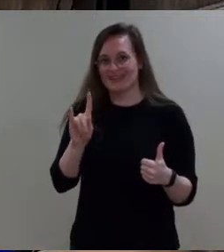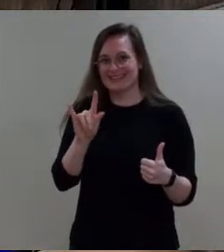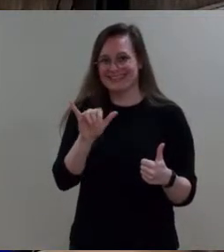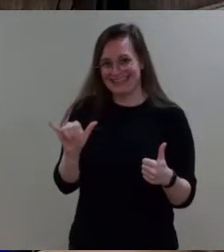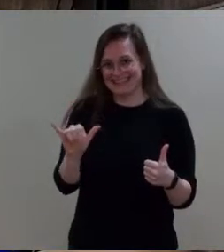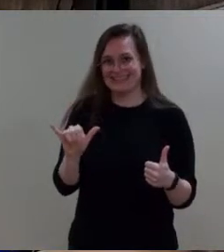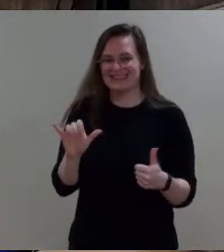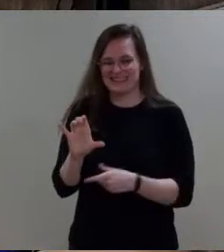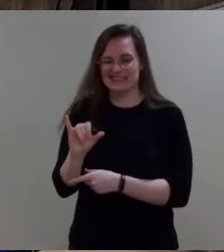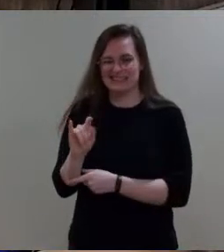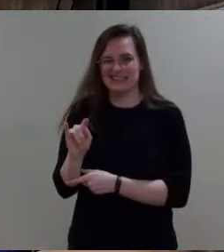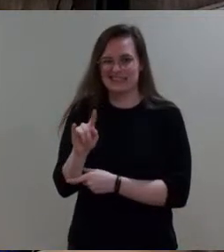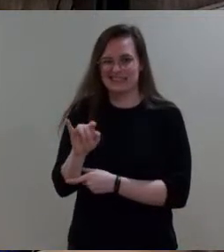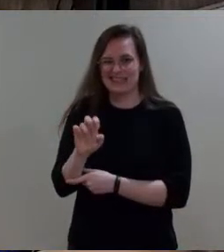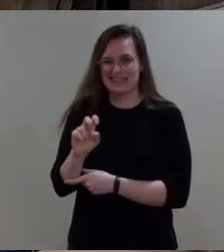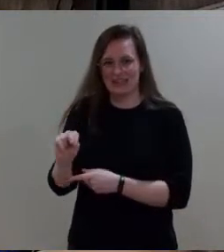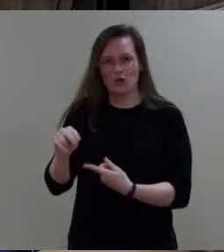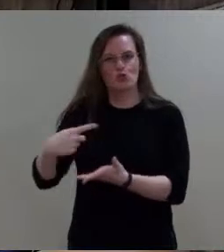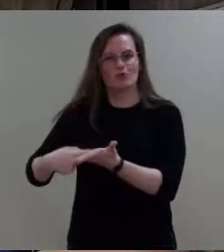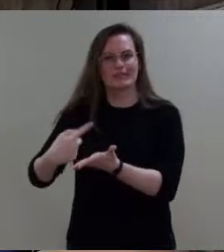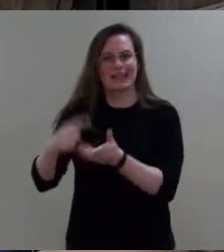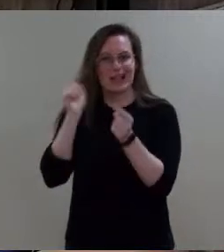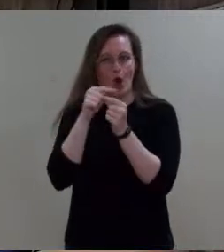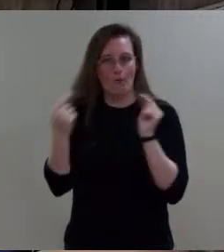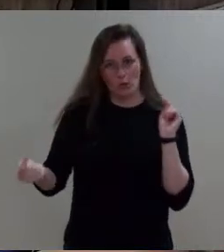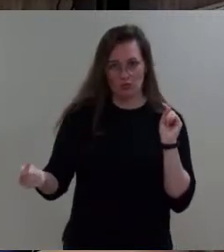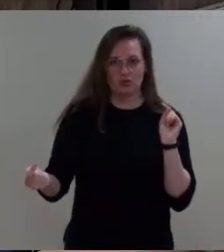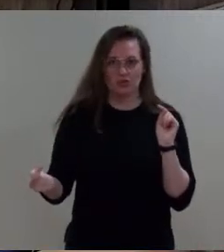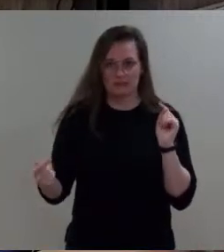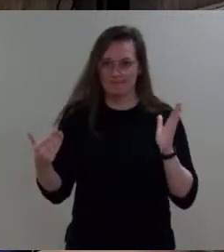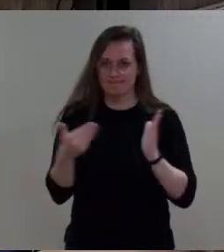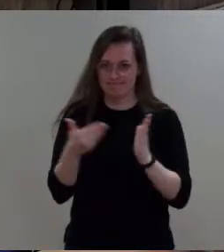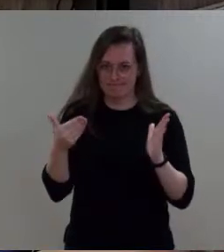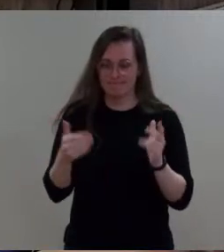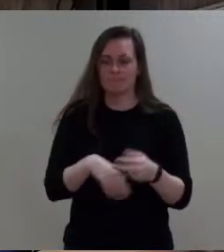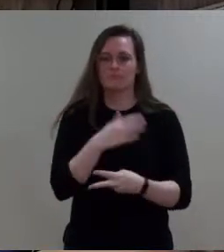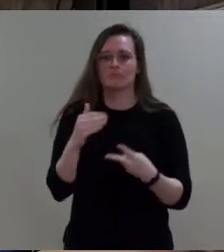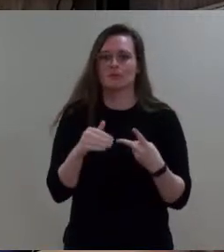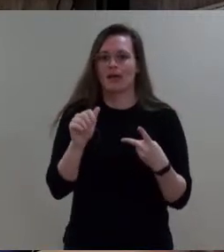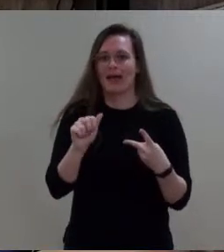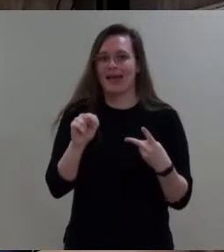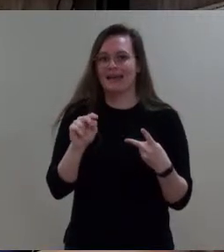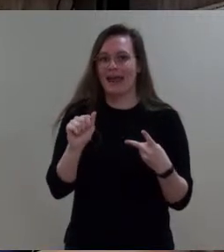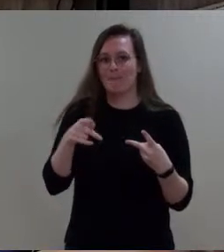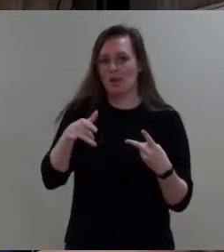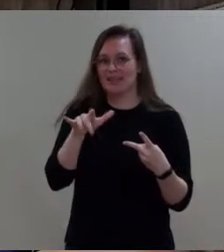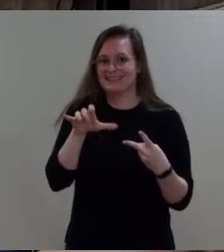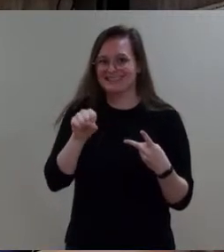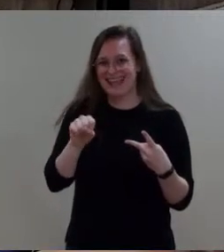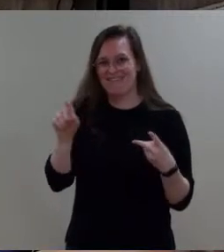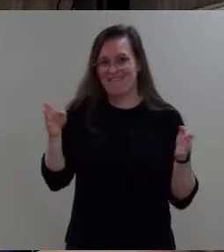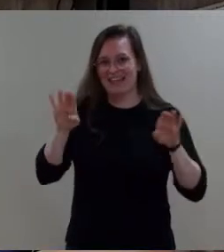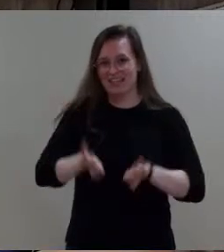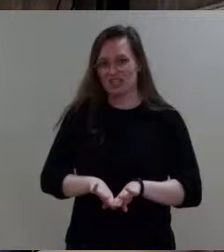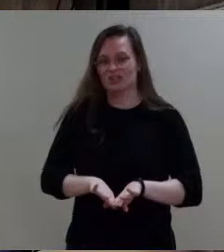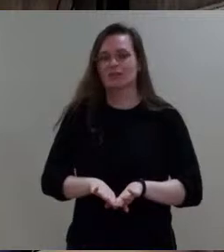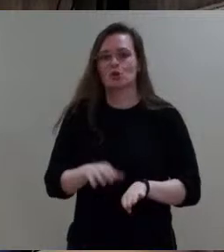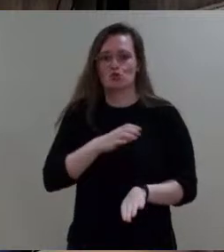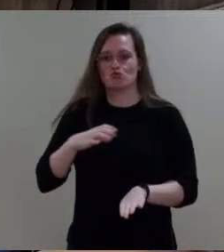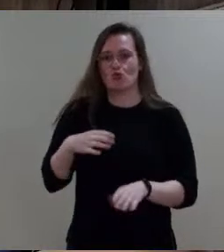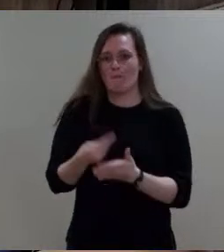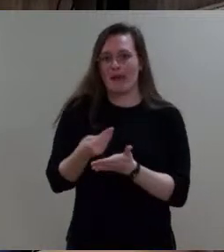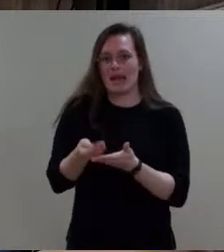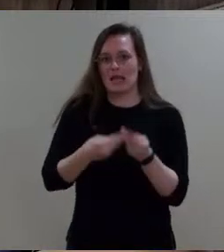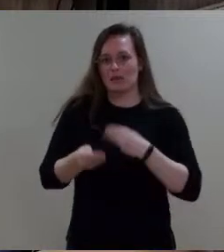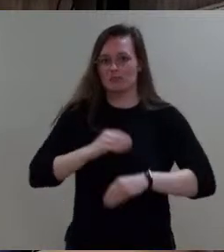was speaking against the matter, and the other one was from the Annapolis Valley Chamber of Commerce, and again, they were speaking